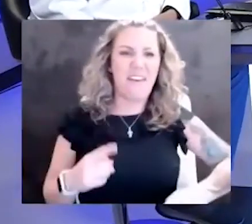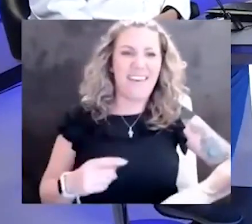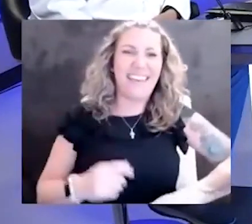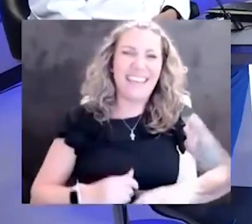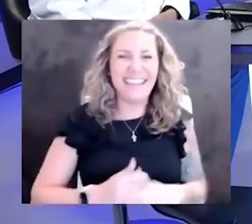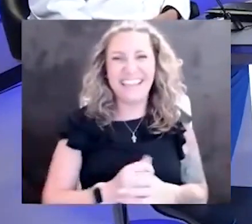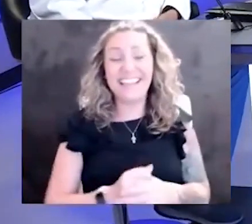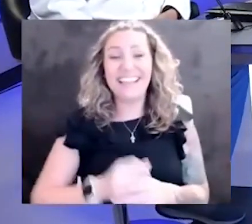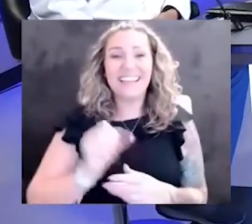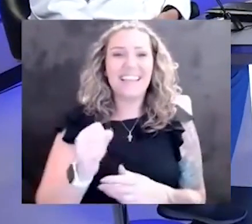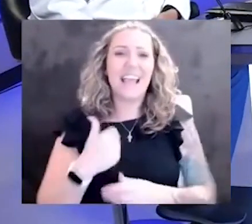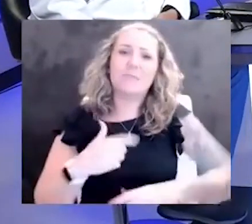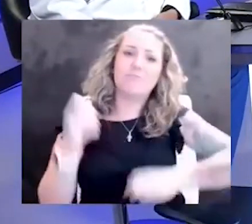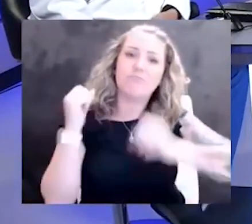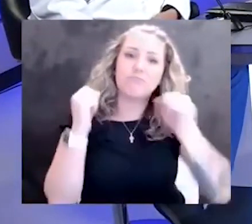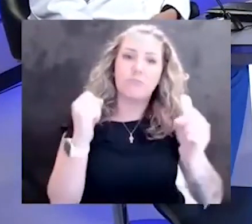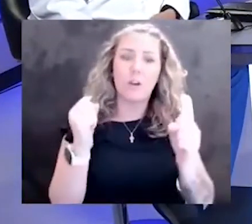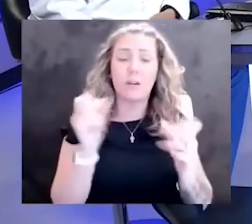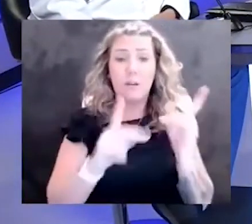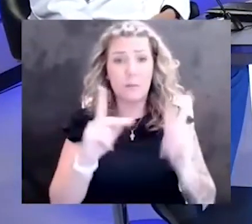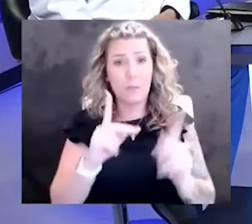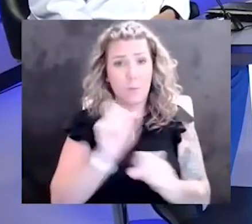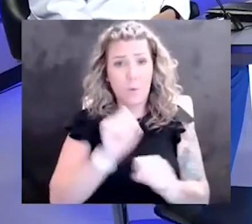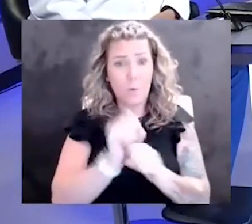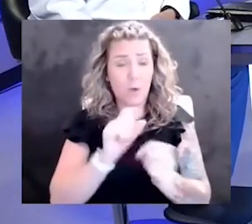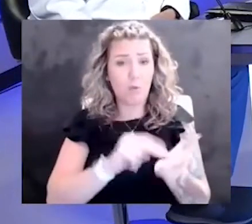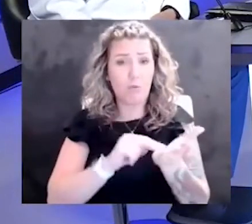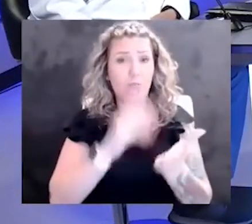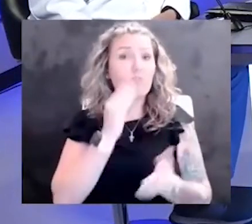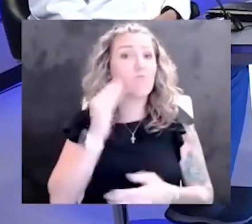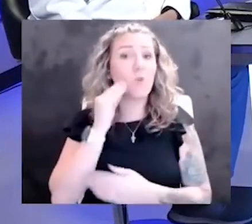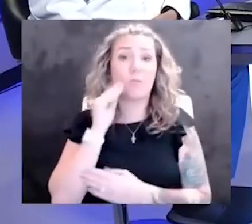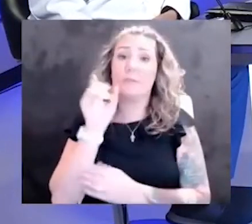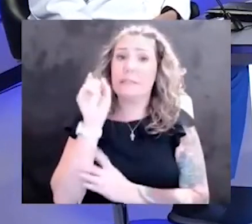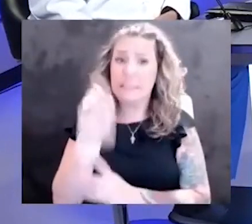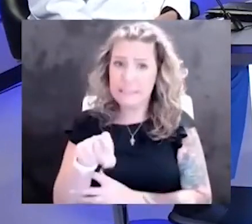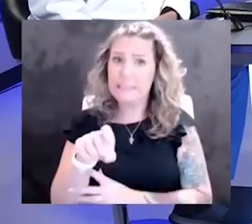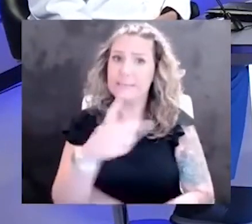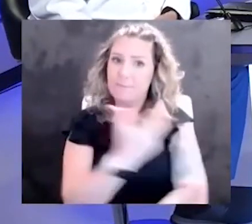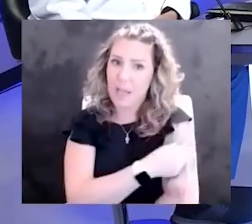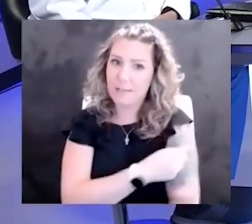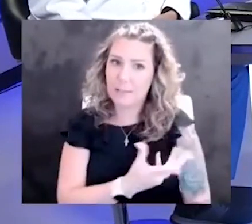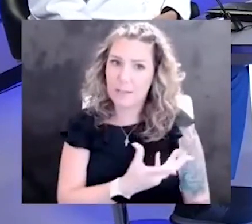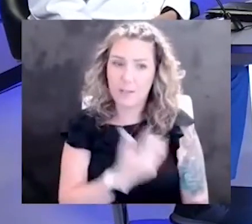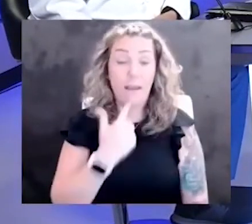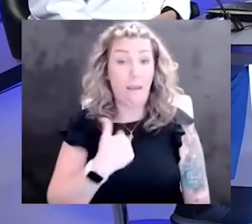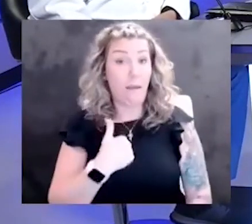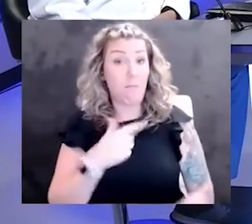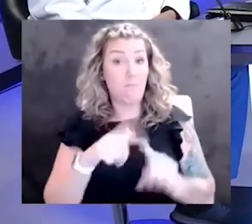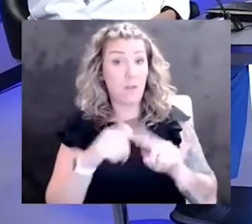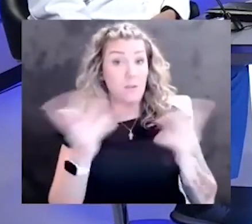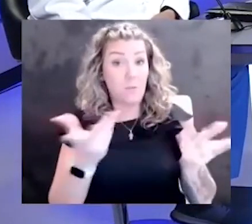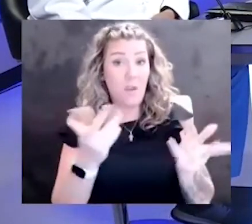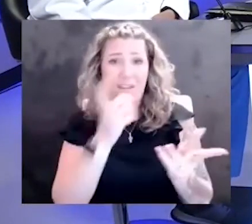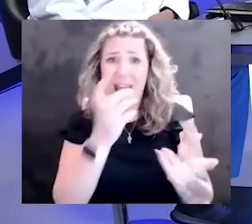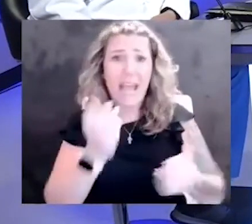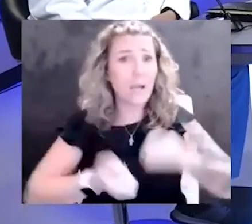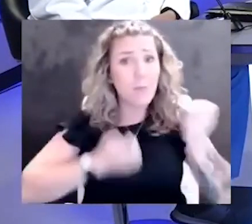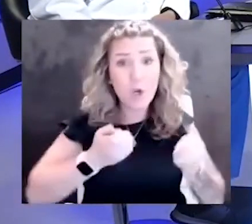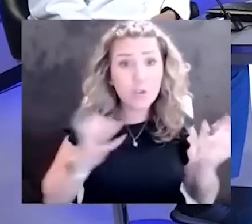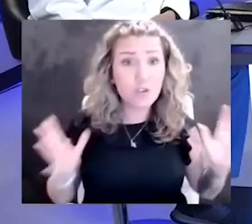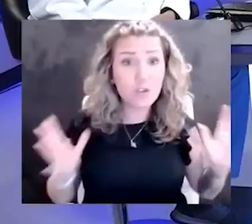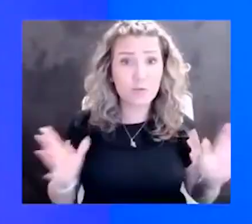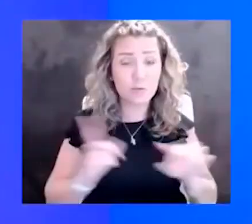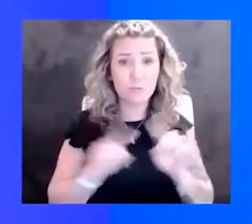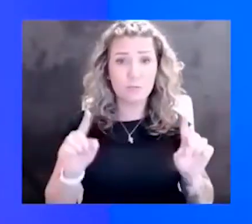very strongly that people that work in nursing facilities should be vaccinated. And I'm basing this not on an emotional response, but the fact that we